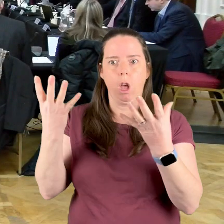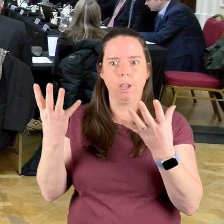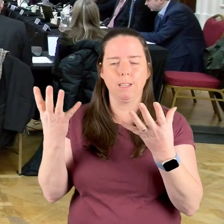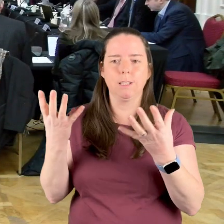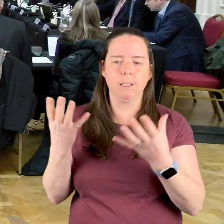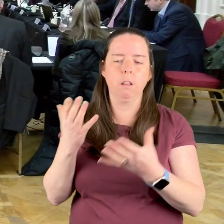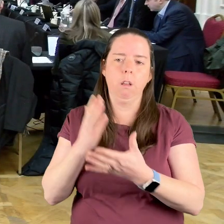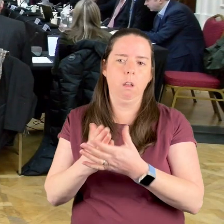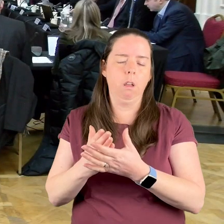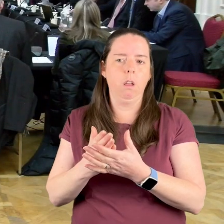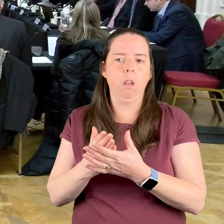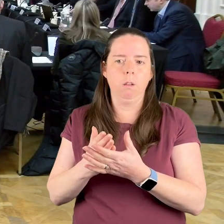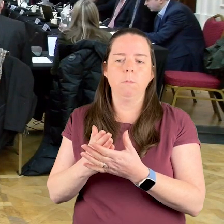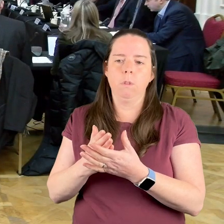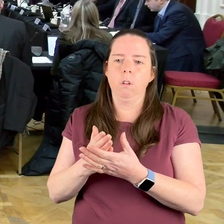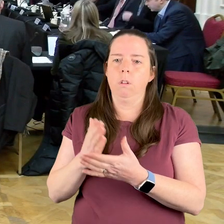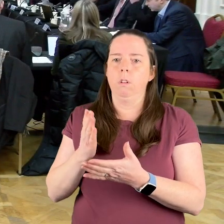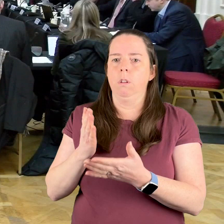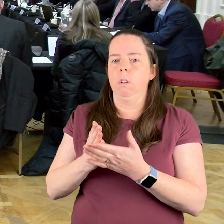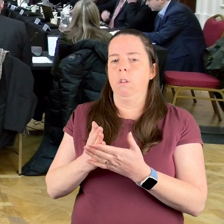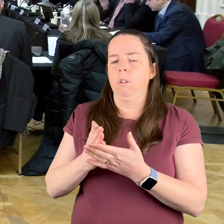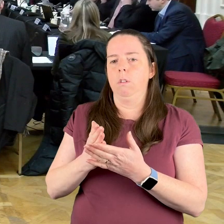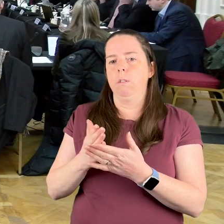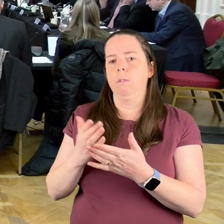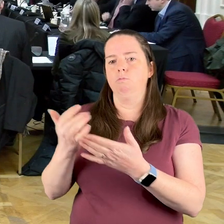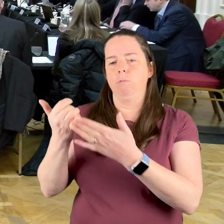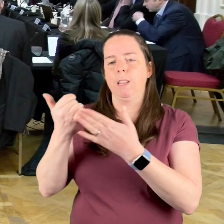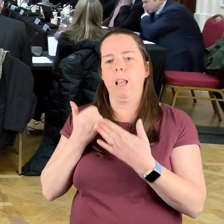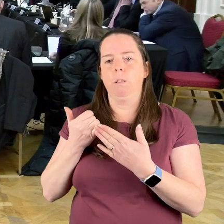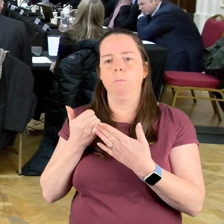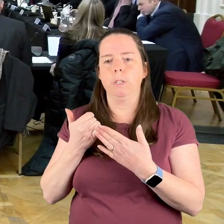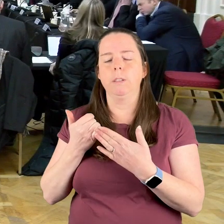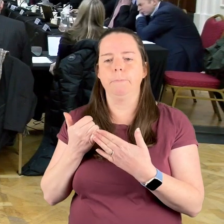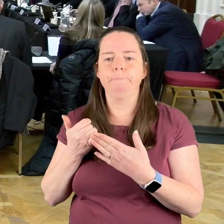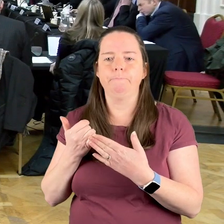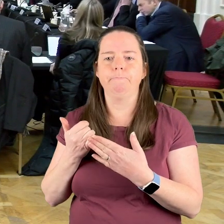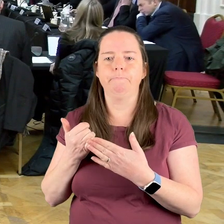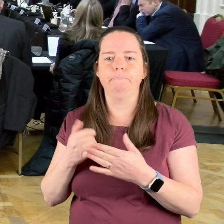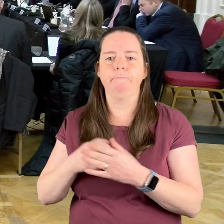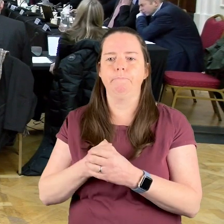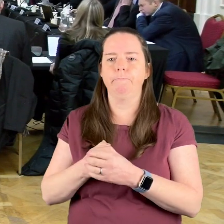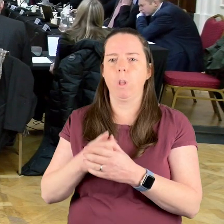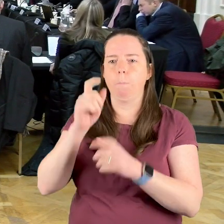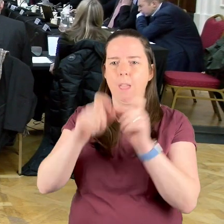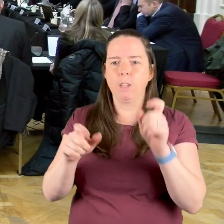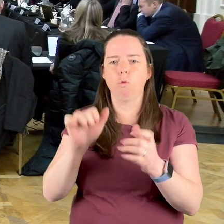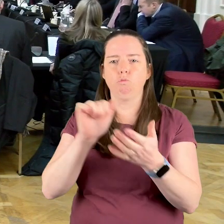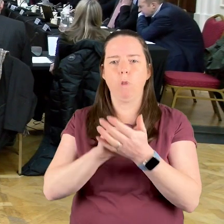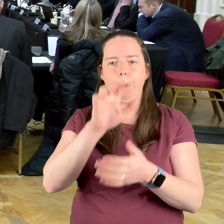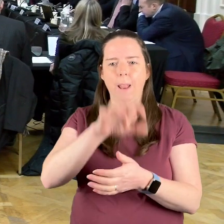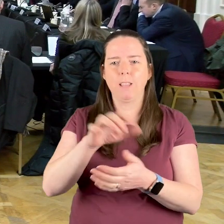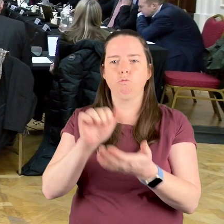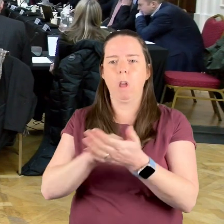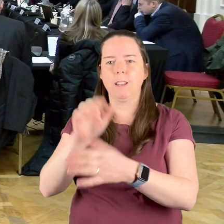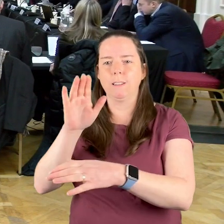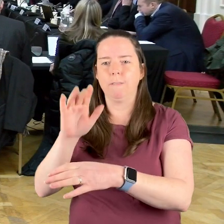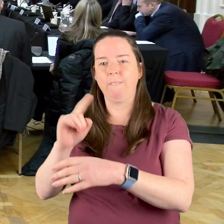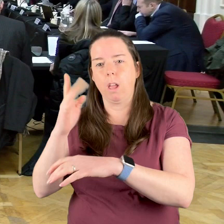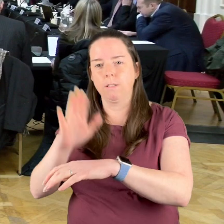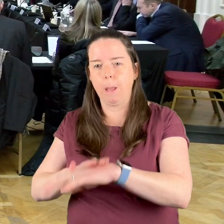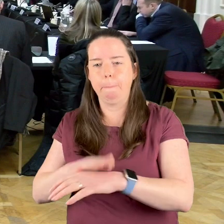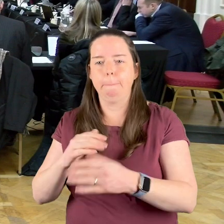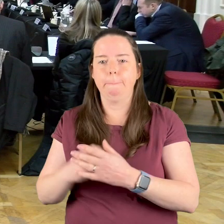we've learned a lot through some of the ambulance strikes, which has actually really helped get patients into the right place first time, and